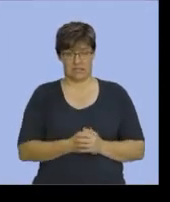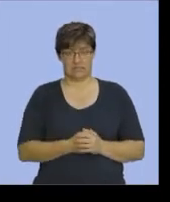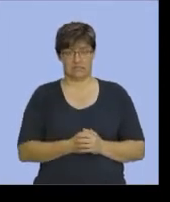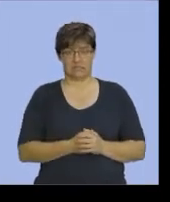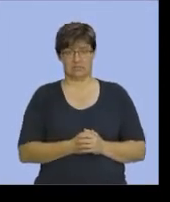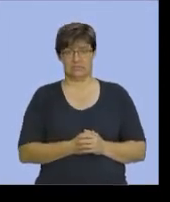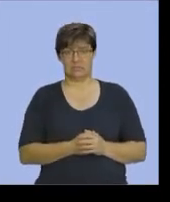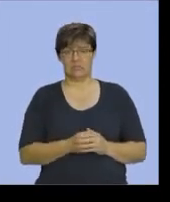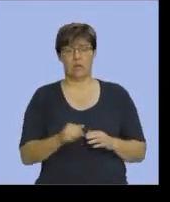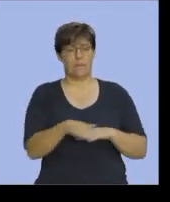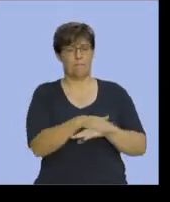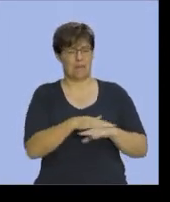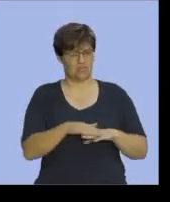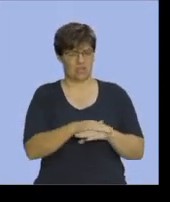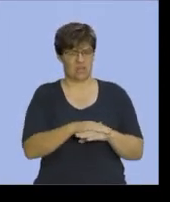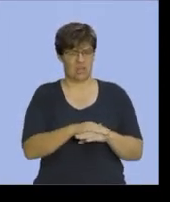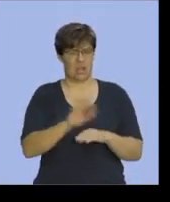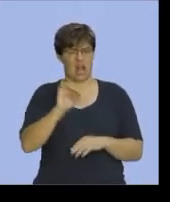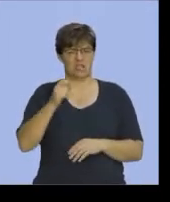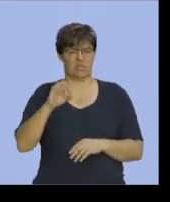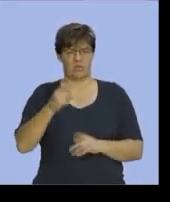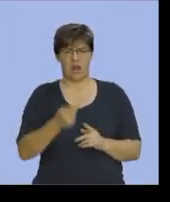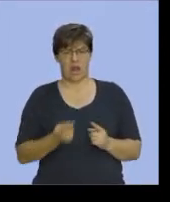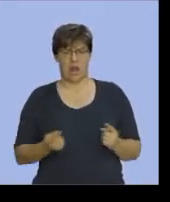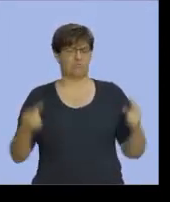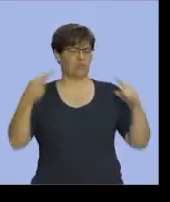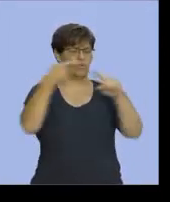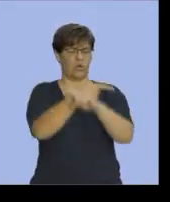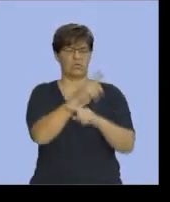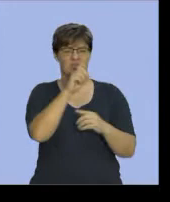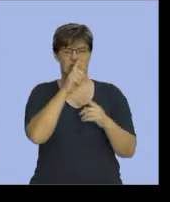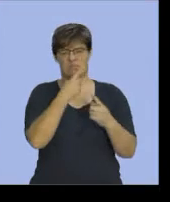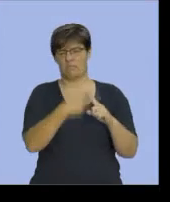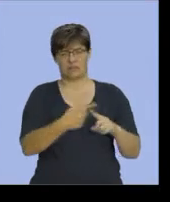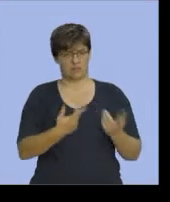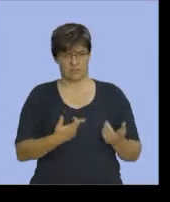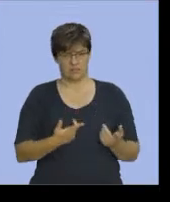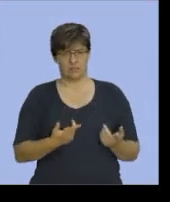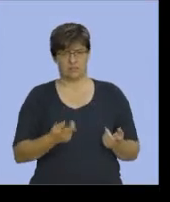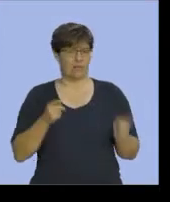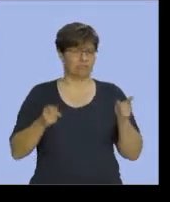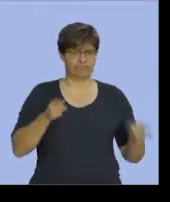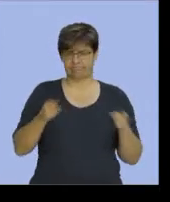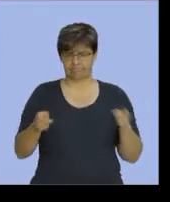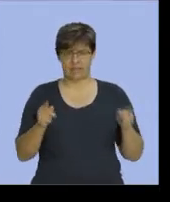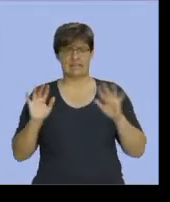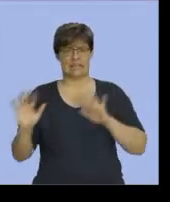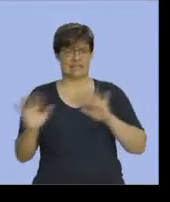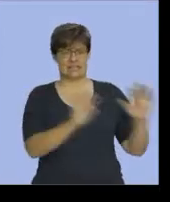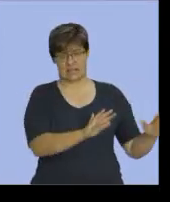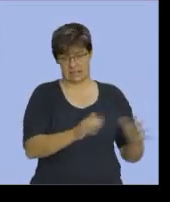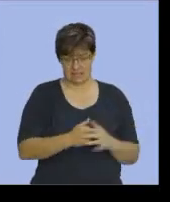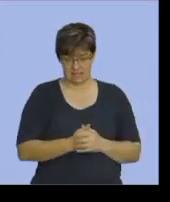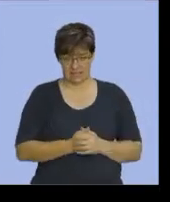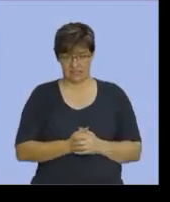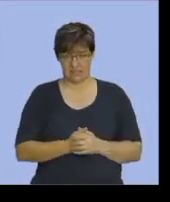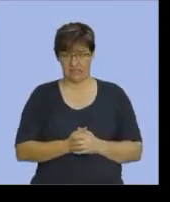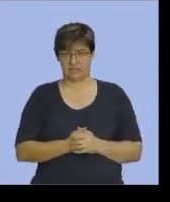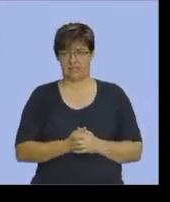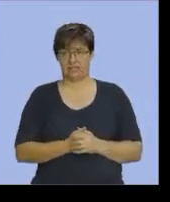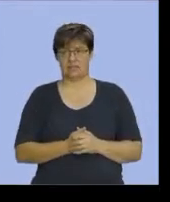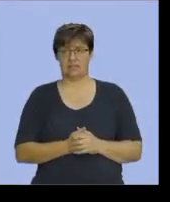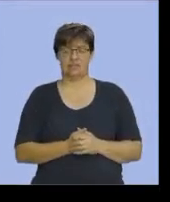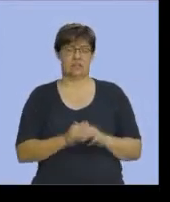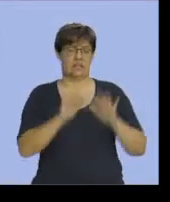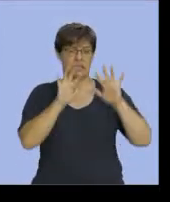just do the basic algebra, which has to do with cross multiplication or multiplying both sides by 10. So